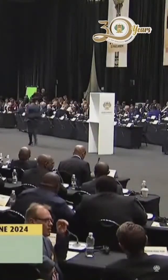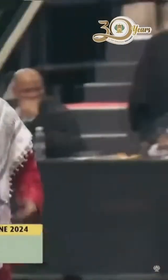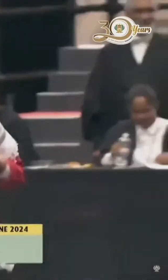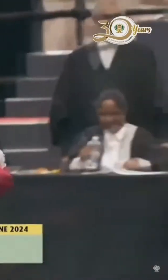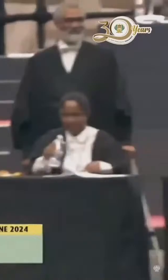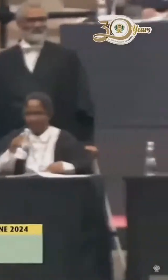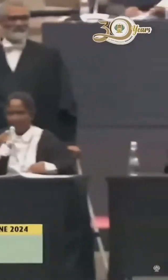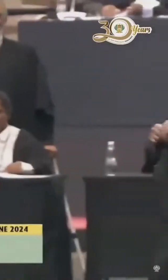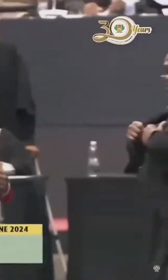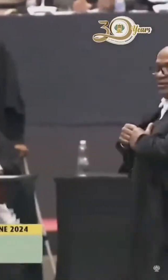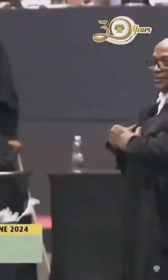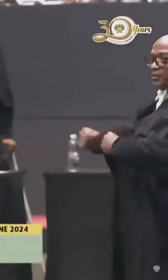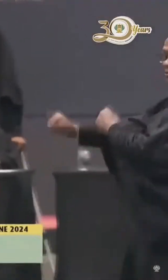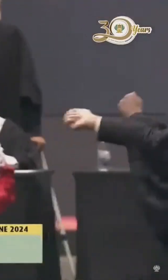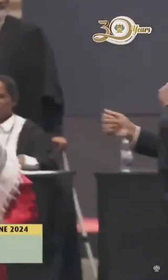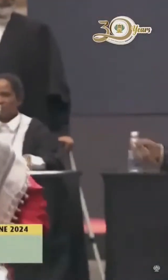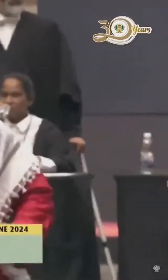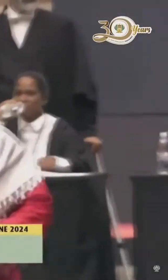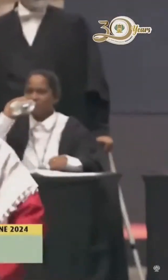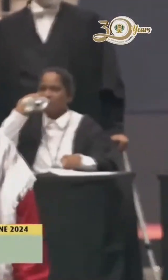LM,